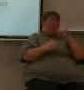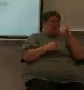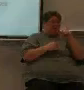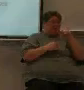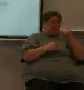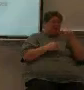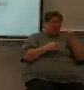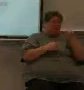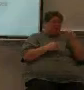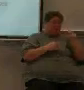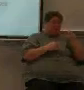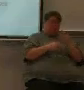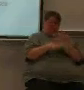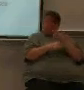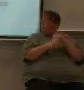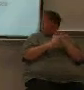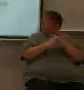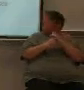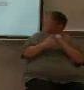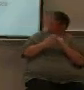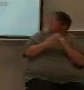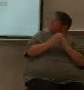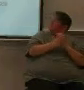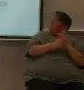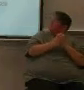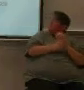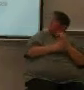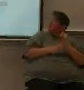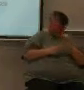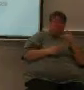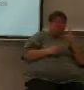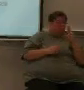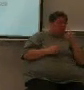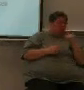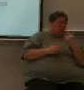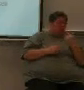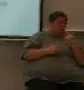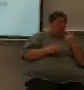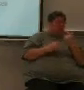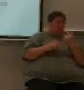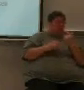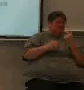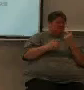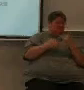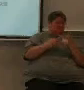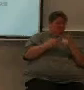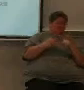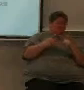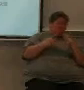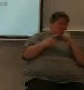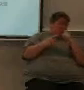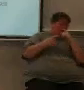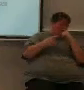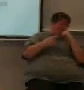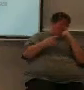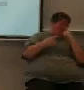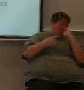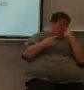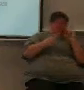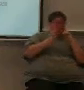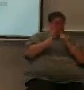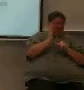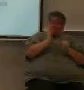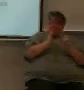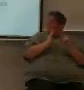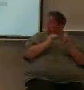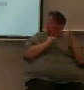are invertebrates are in those groups, because those three groups tend to be fairly sensitive to most pollutants, and they tend to